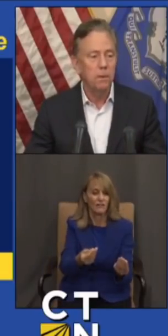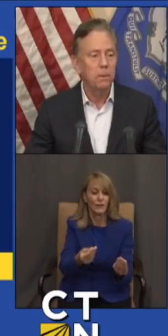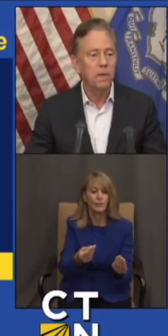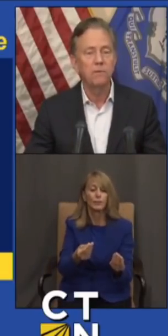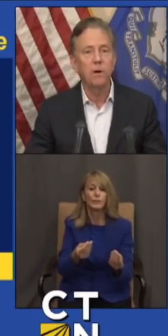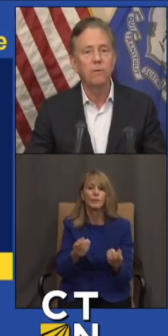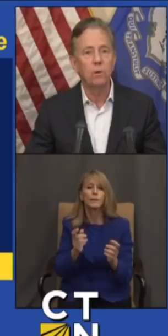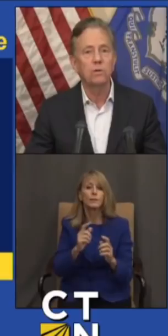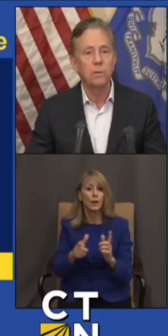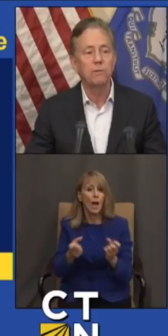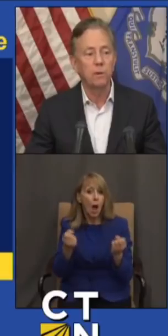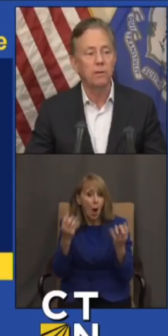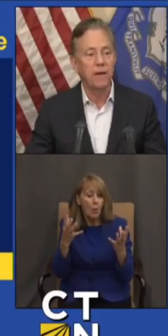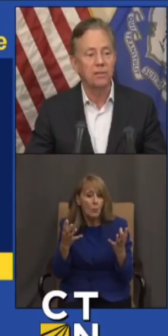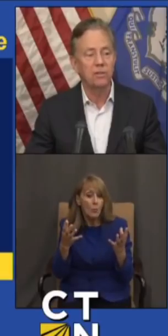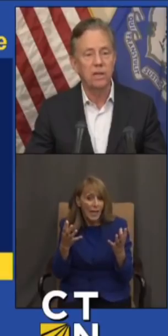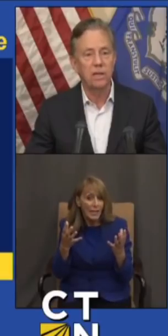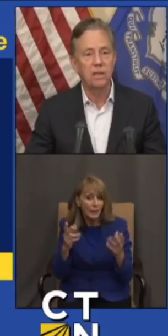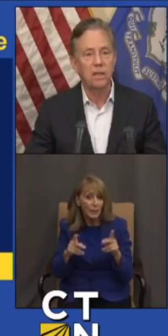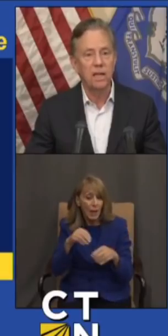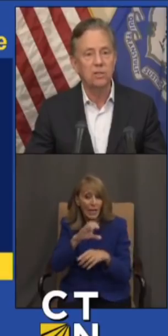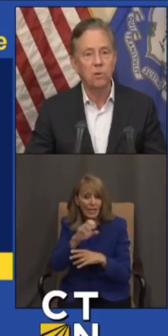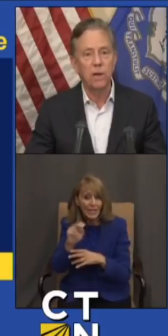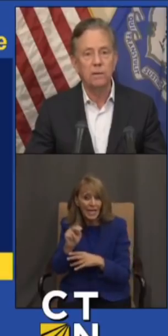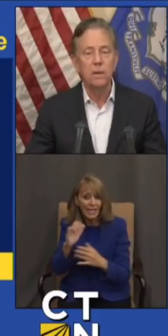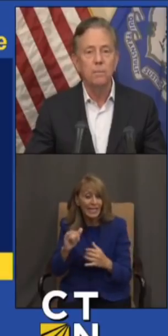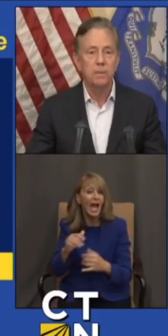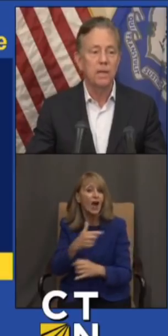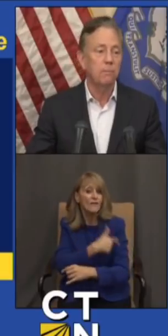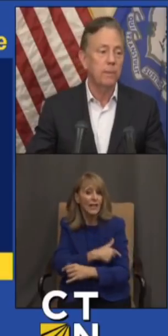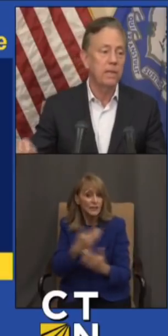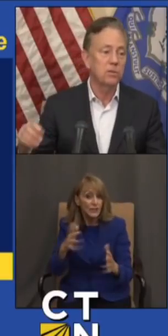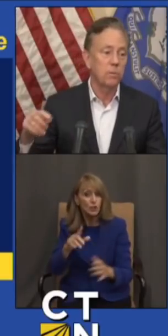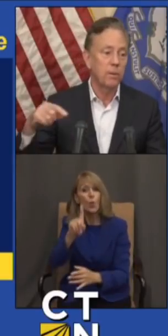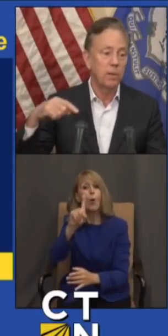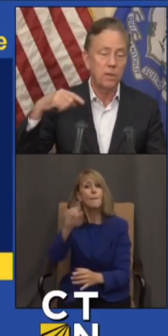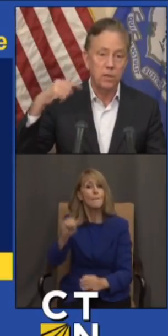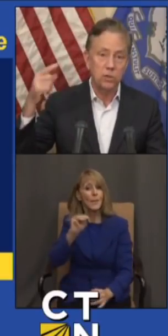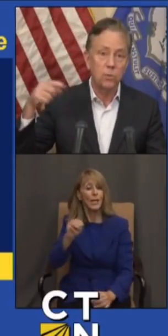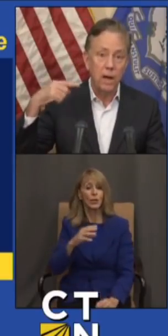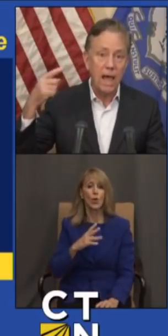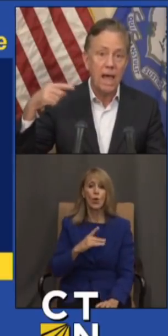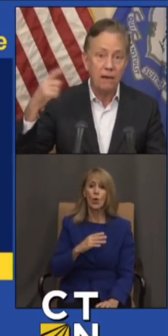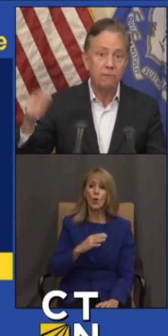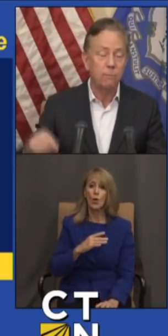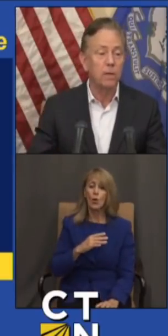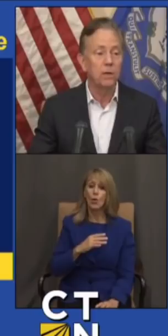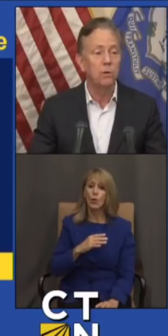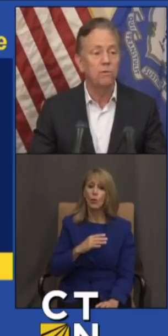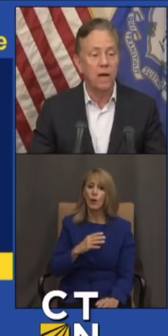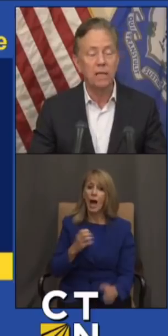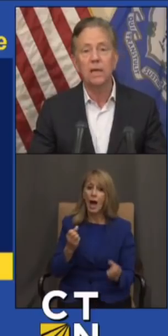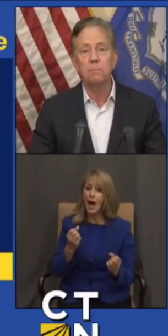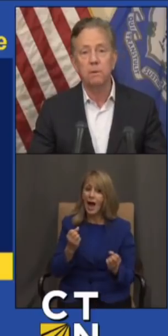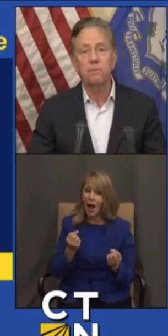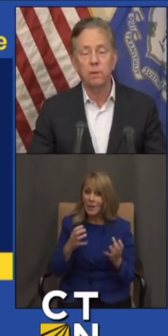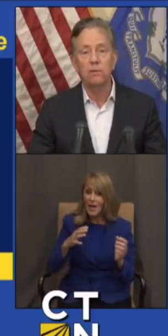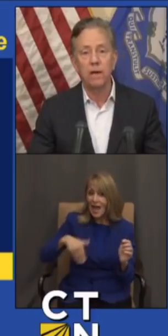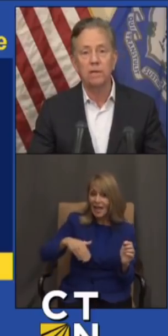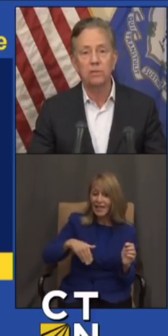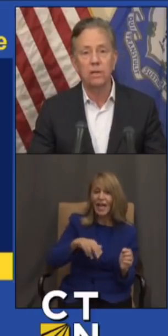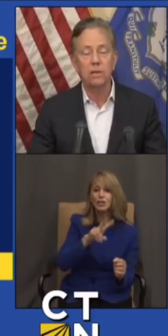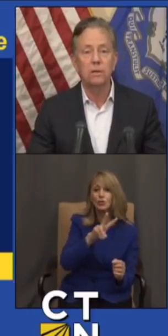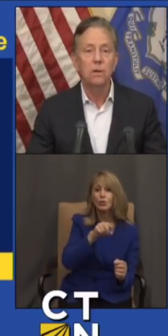Overall, 1 million of our folks have been fully vaccinated. That's great, but that means, remember, that there are 2.5 million who have not yet been